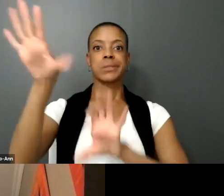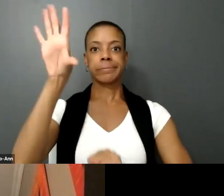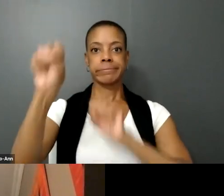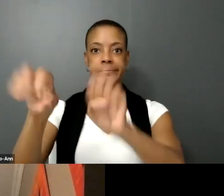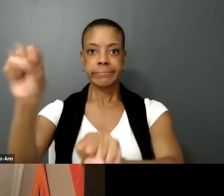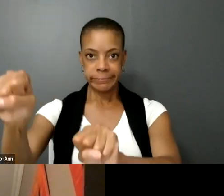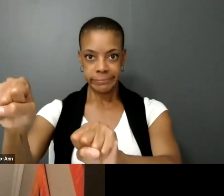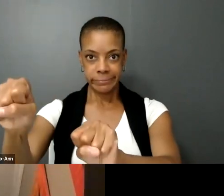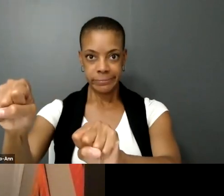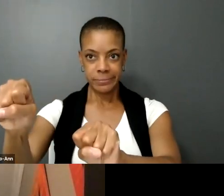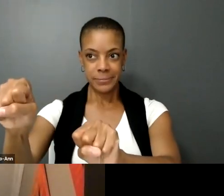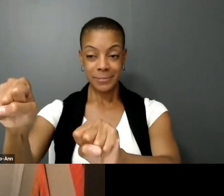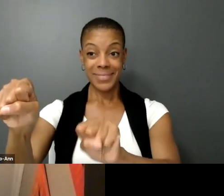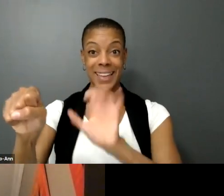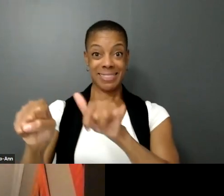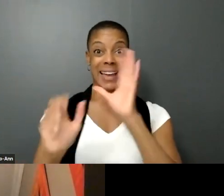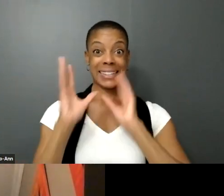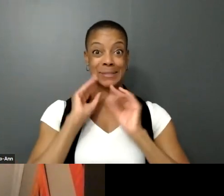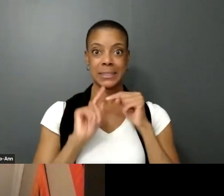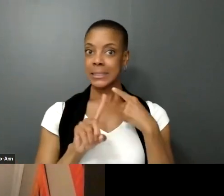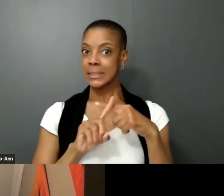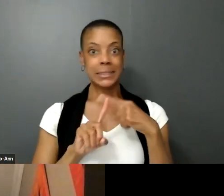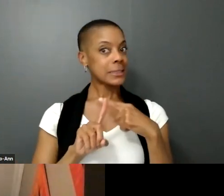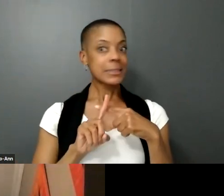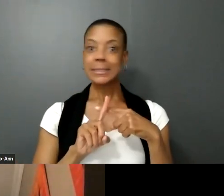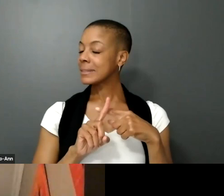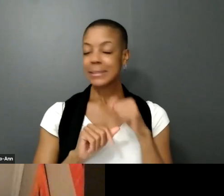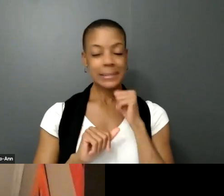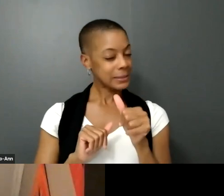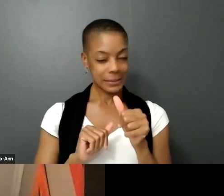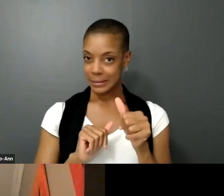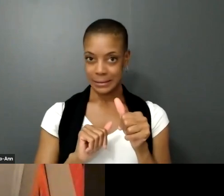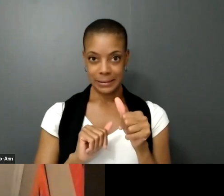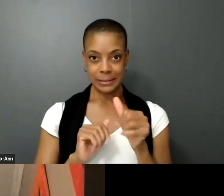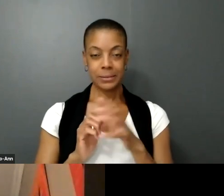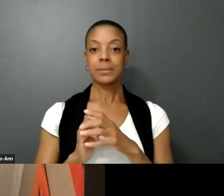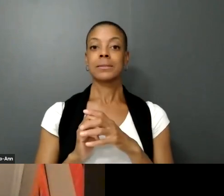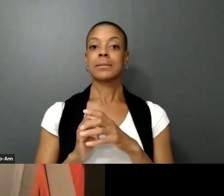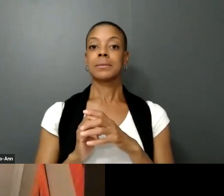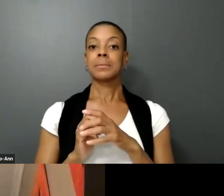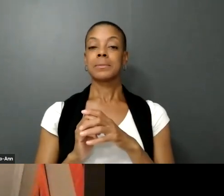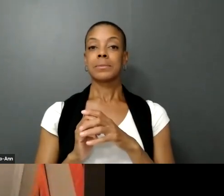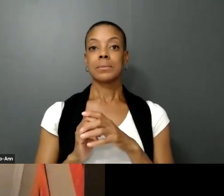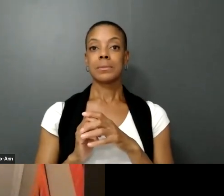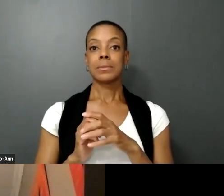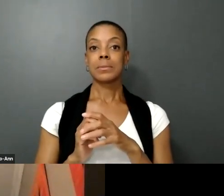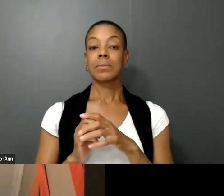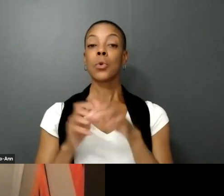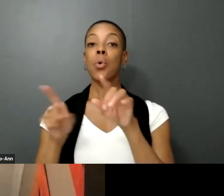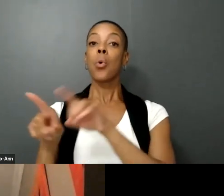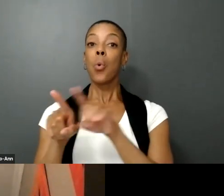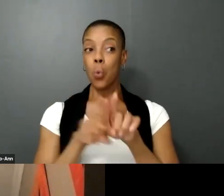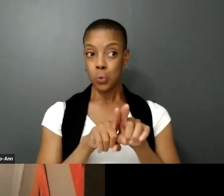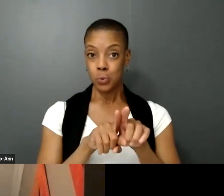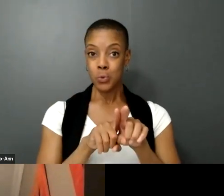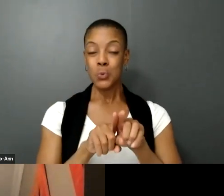And it wasn't good. It wasn't positive. You know, strangely though, our people who also came in was also the